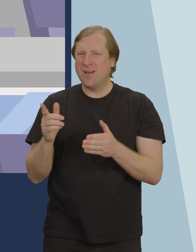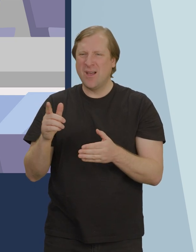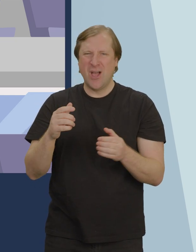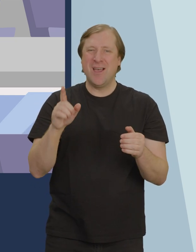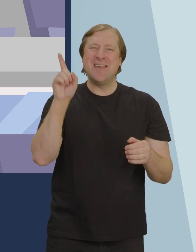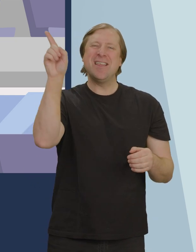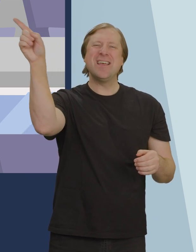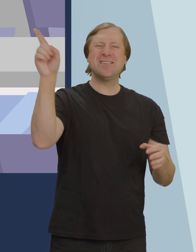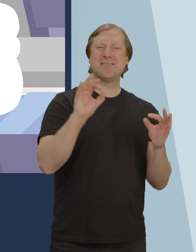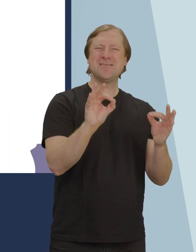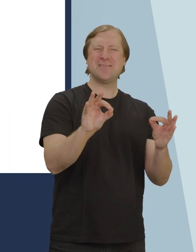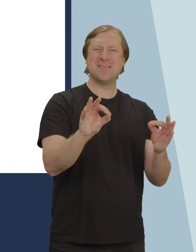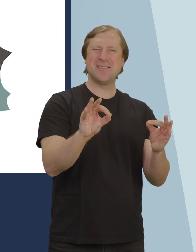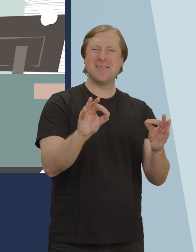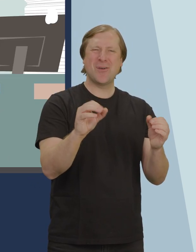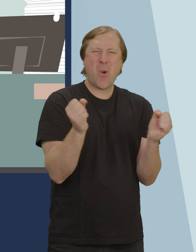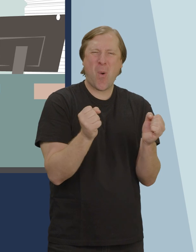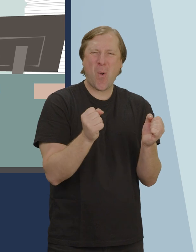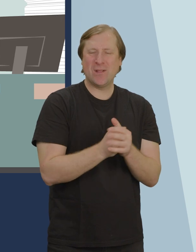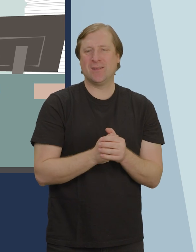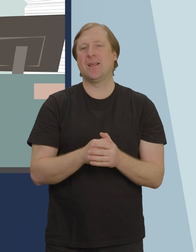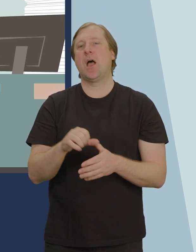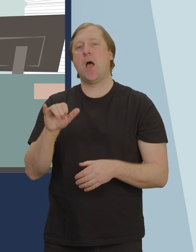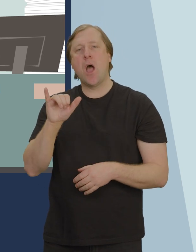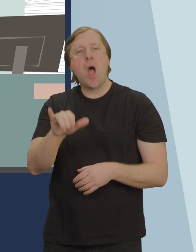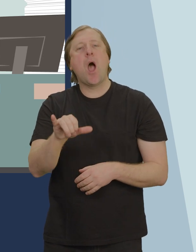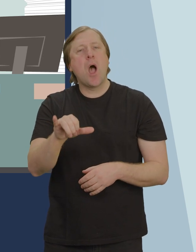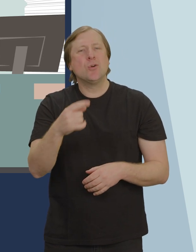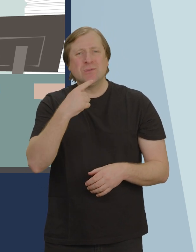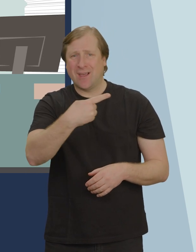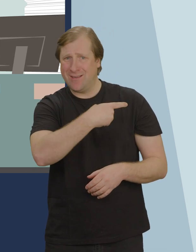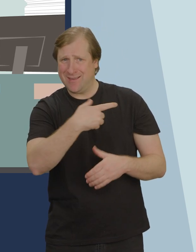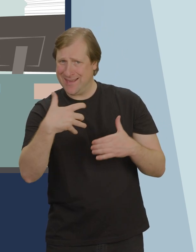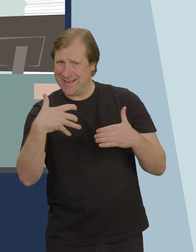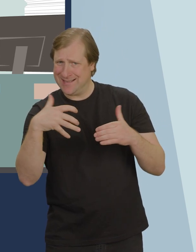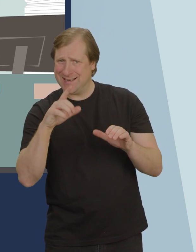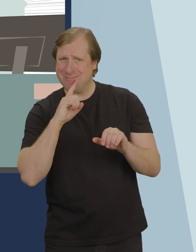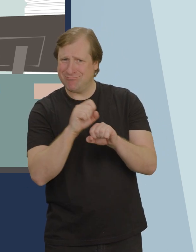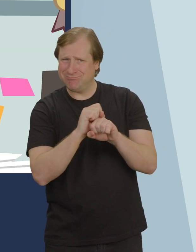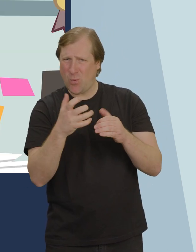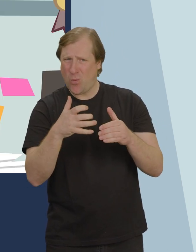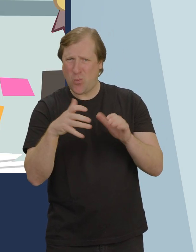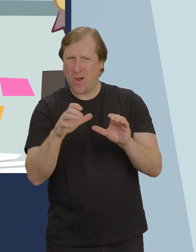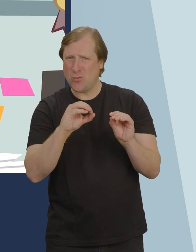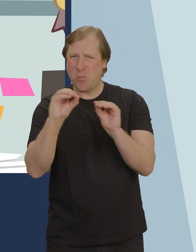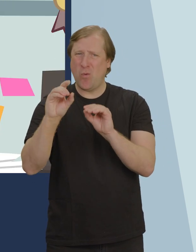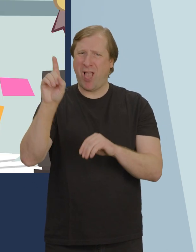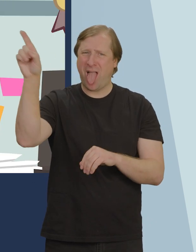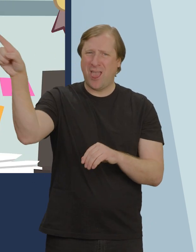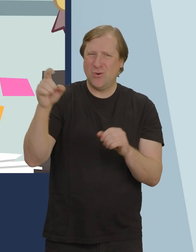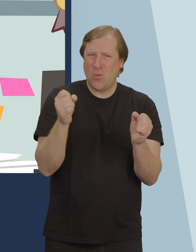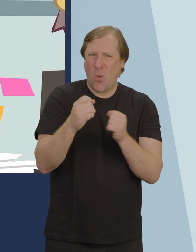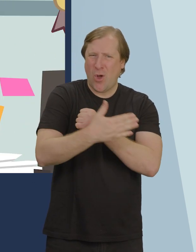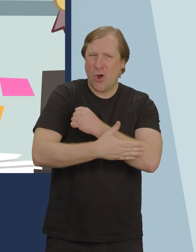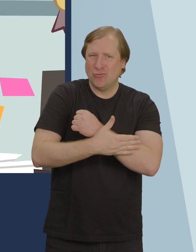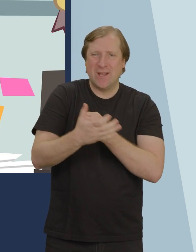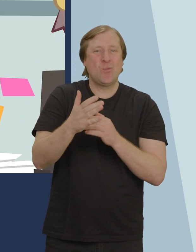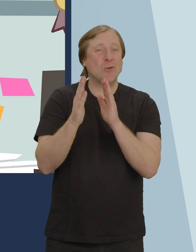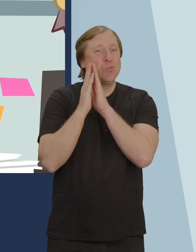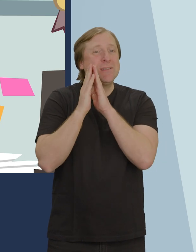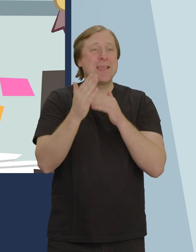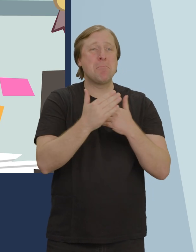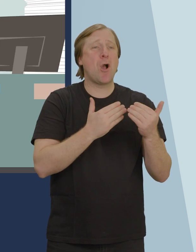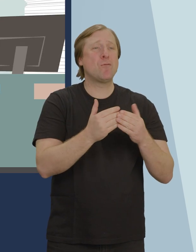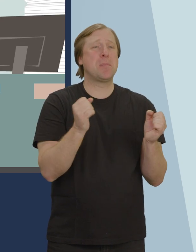than Iceland? Ah, so you're saying he didn't actually want to move to Iceland. He just wanted to sleep comfortably in his apartment.